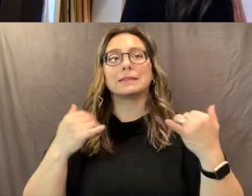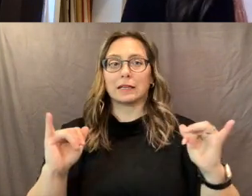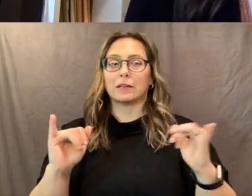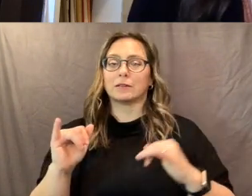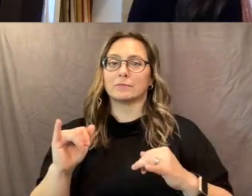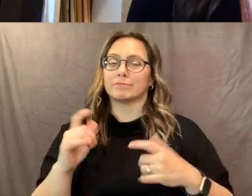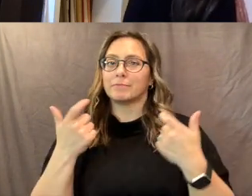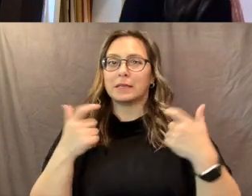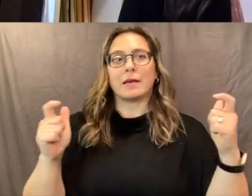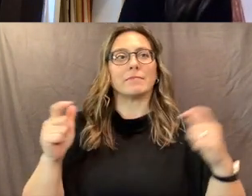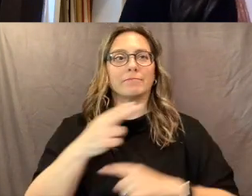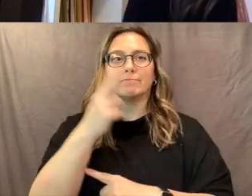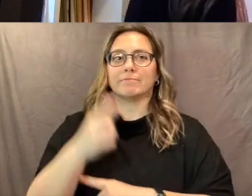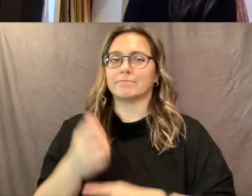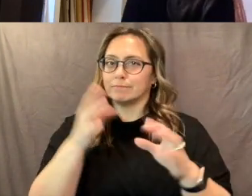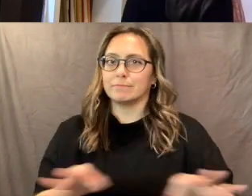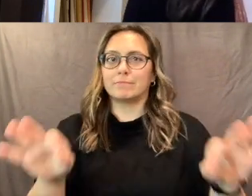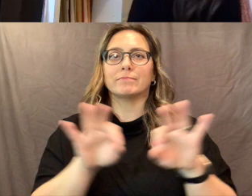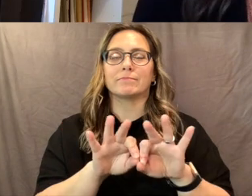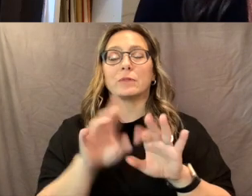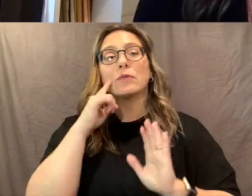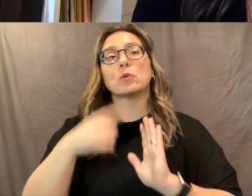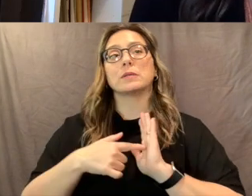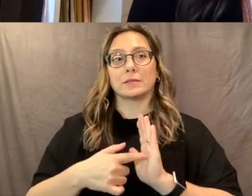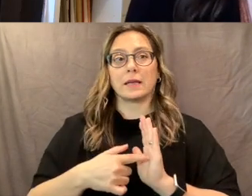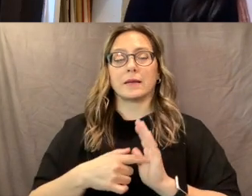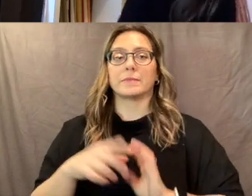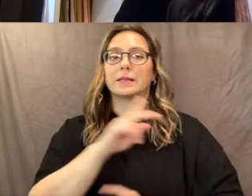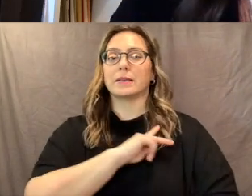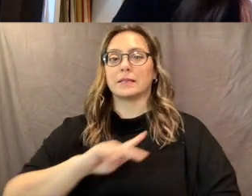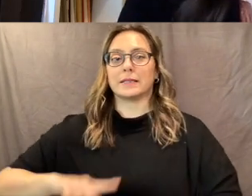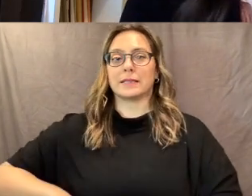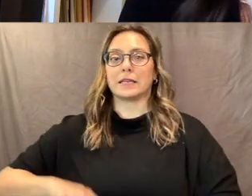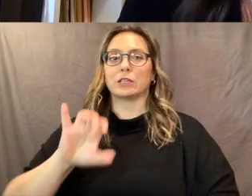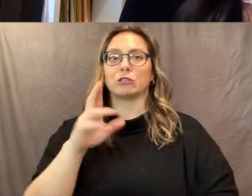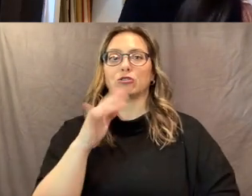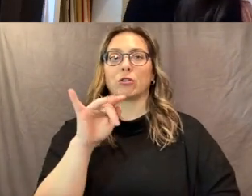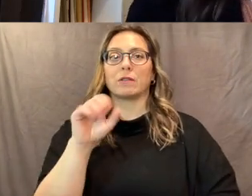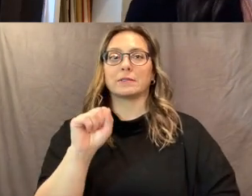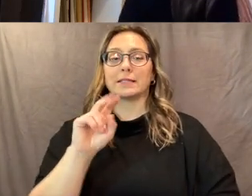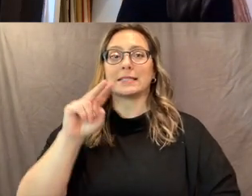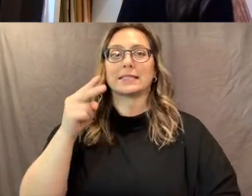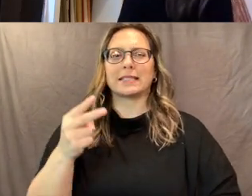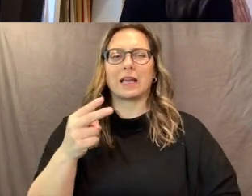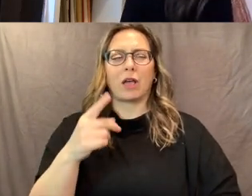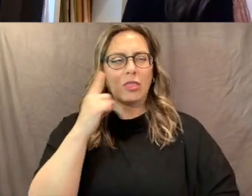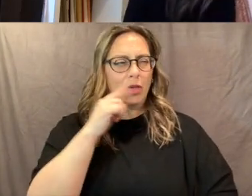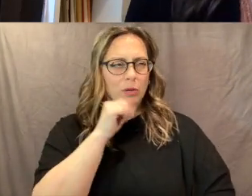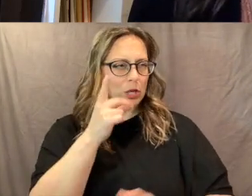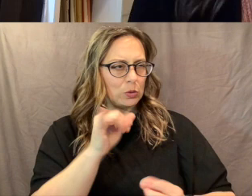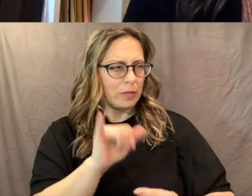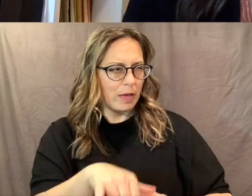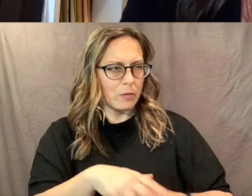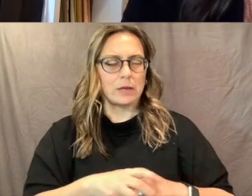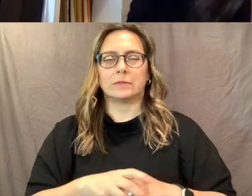seizures, to become the giants of history. People like Queen Charles II. Oh, we said we weren't going to do